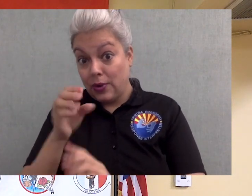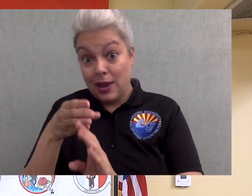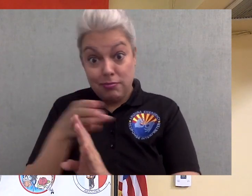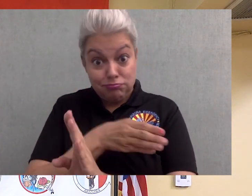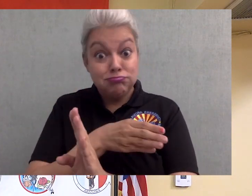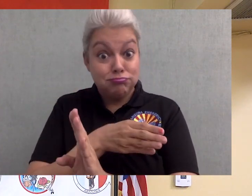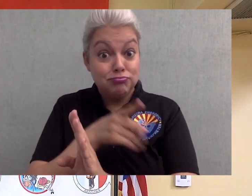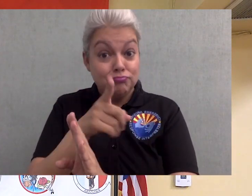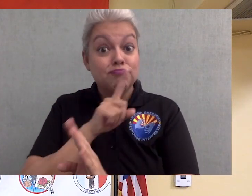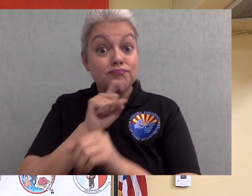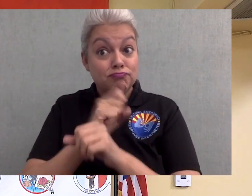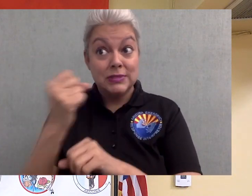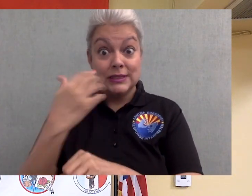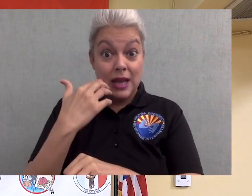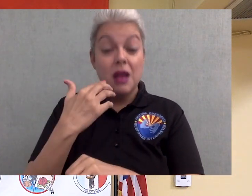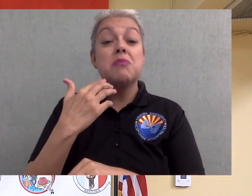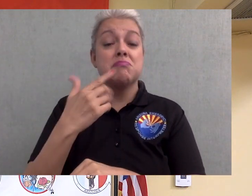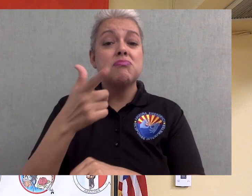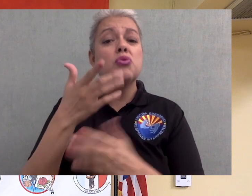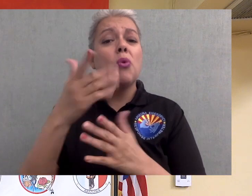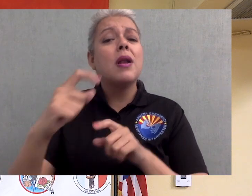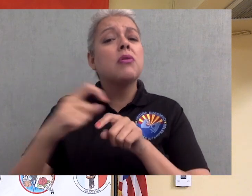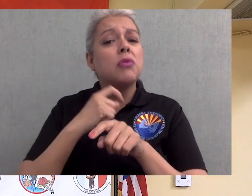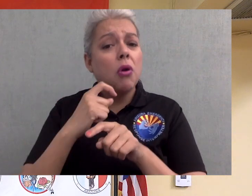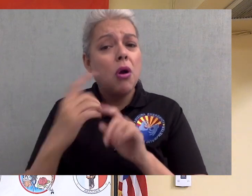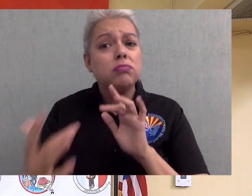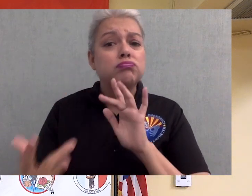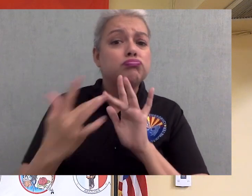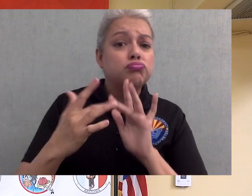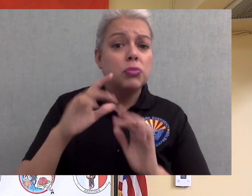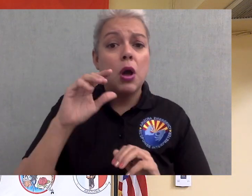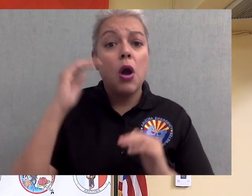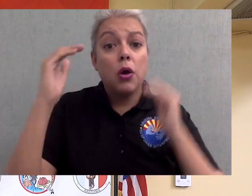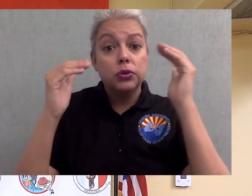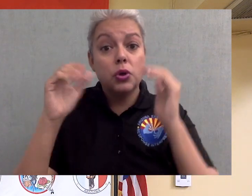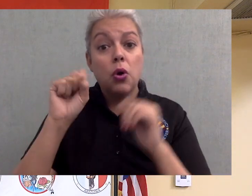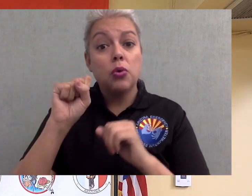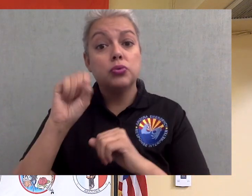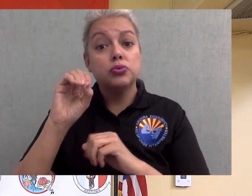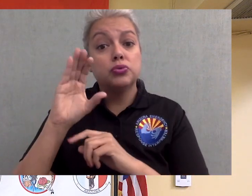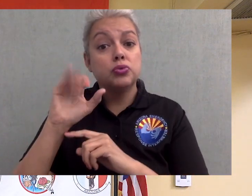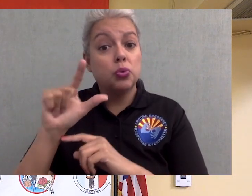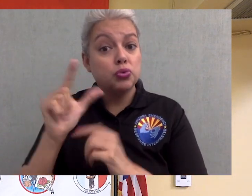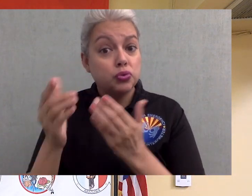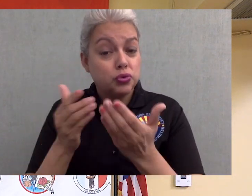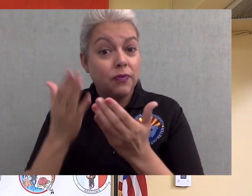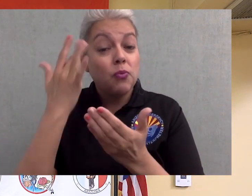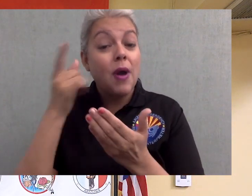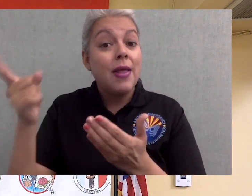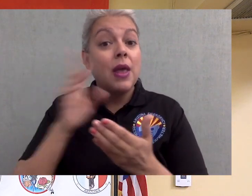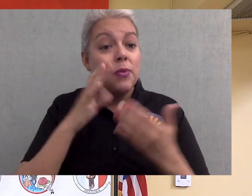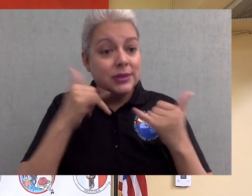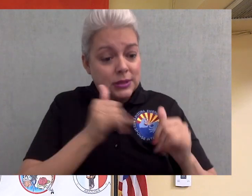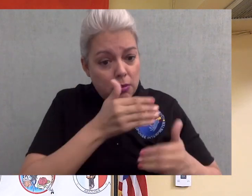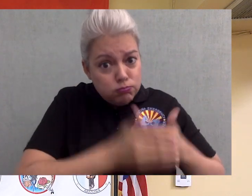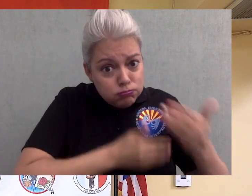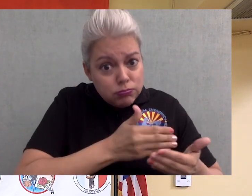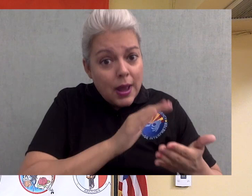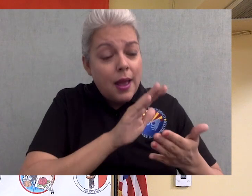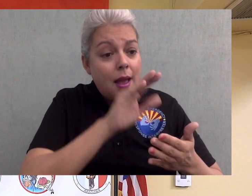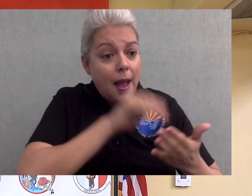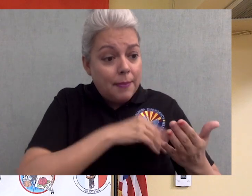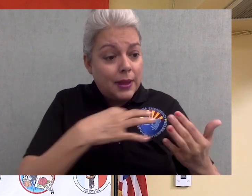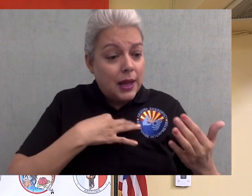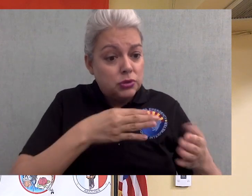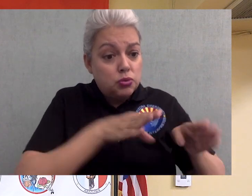30th, please follow up with adult social services. They will continue to work on those applications and try to